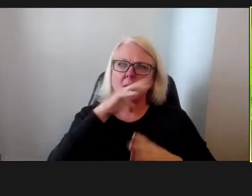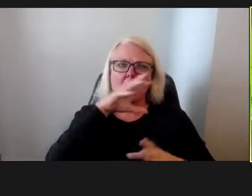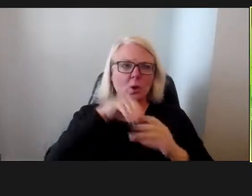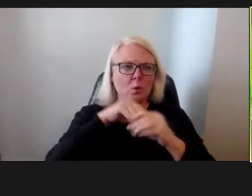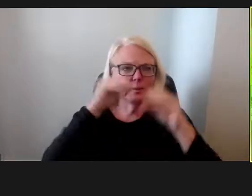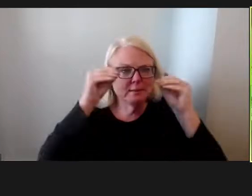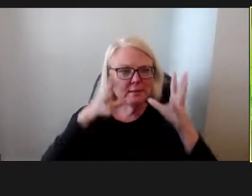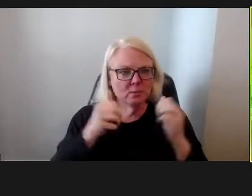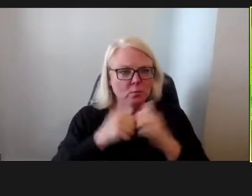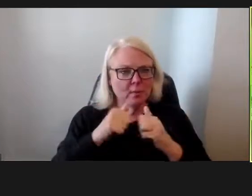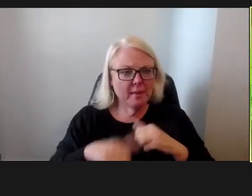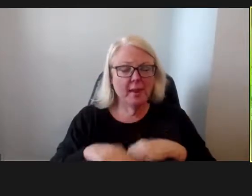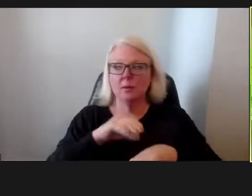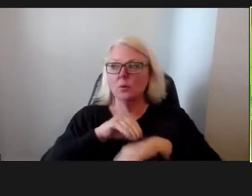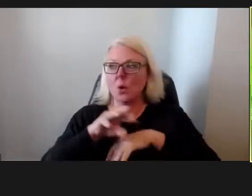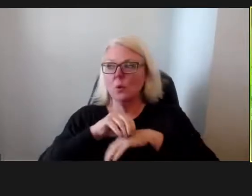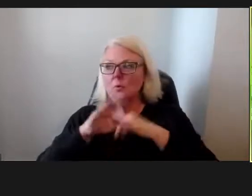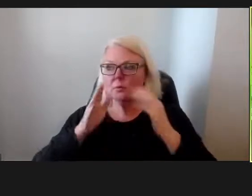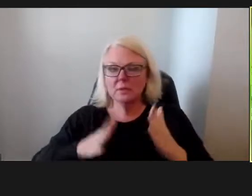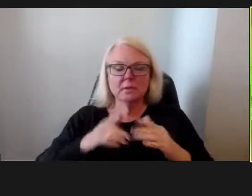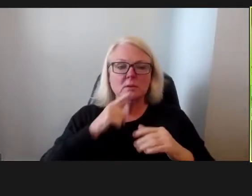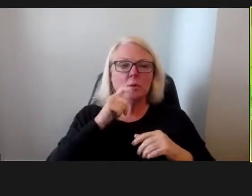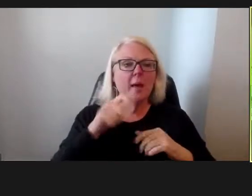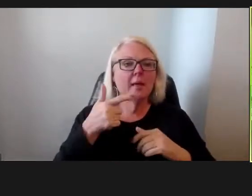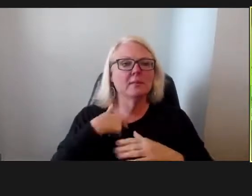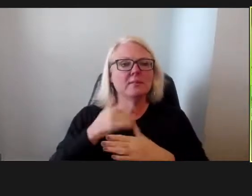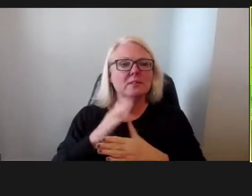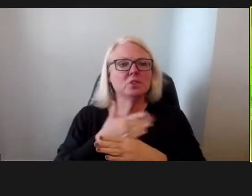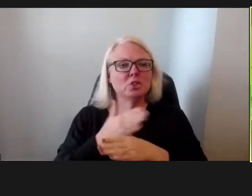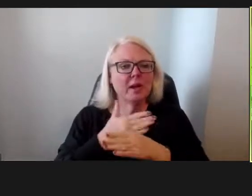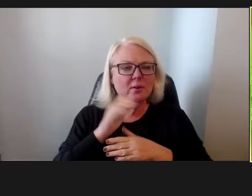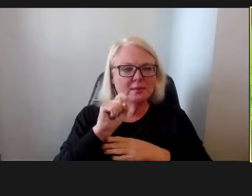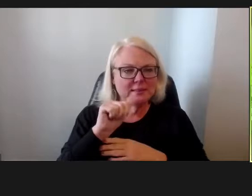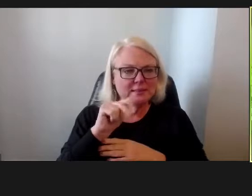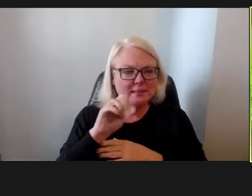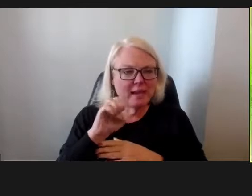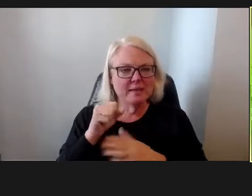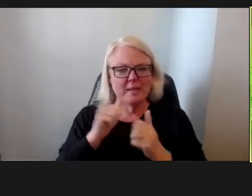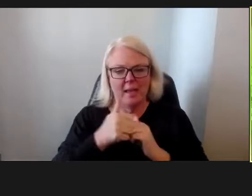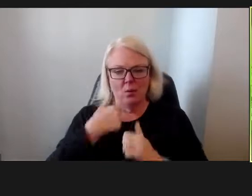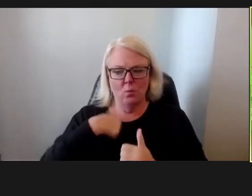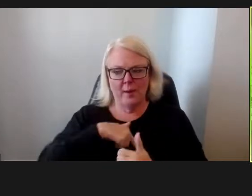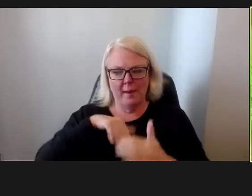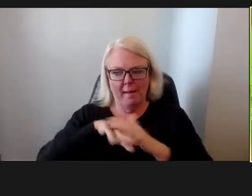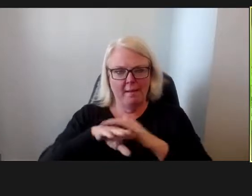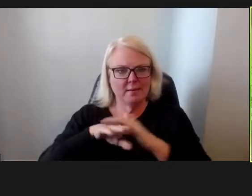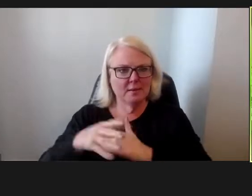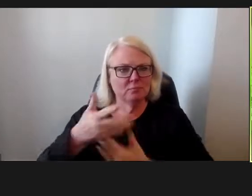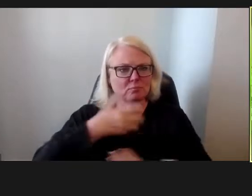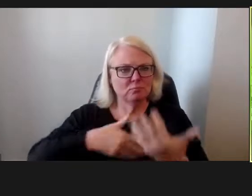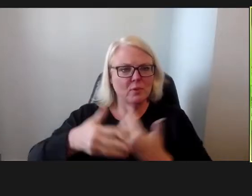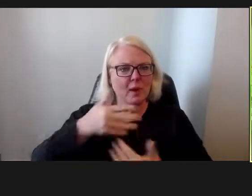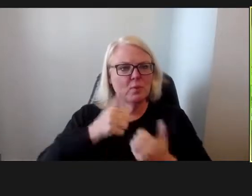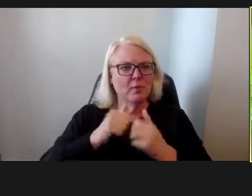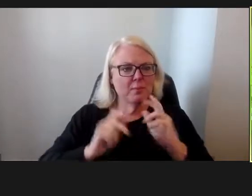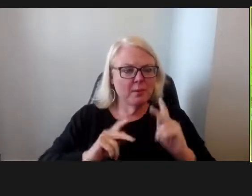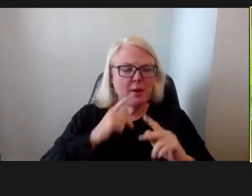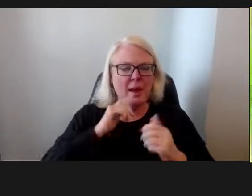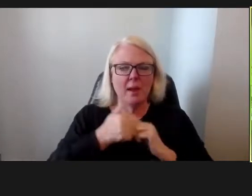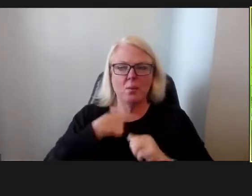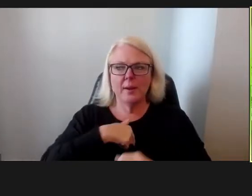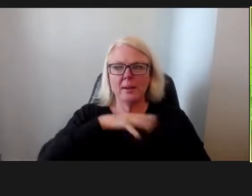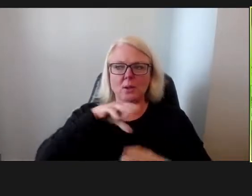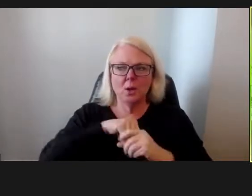conversation, consultants? Who else has shared stakes in how we're talking about interaction and access? And how can we include them as essential parts of